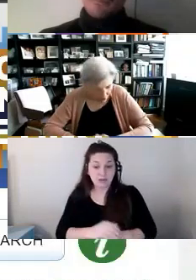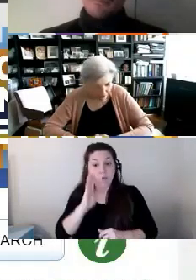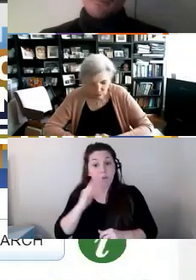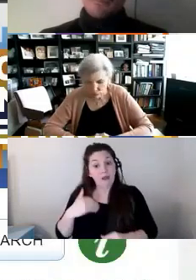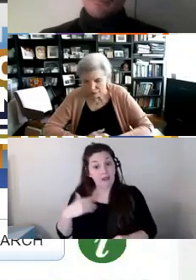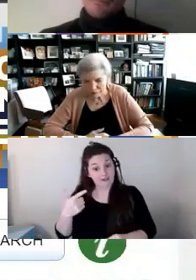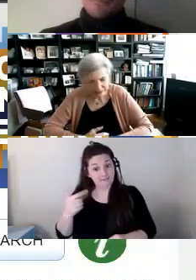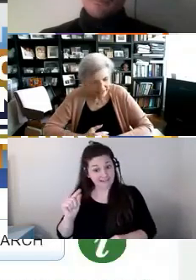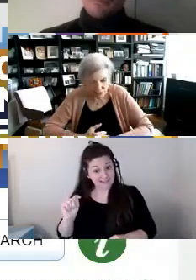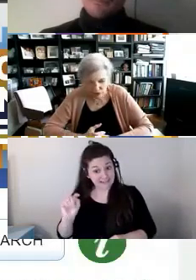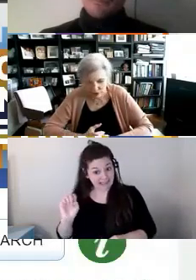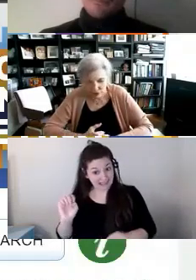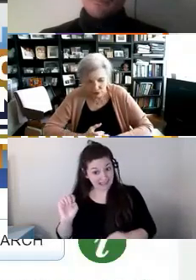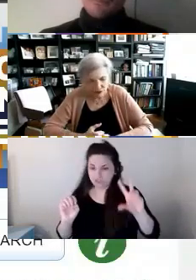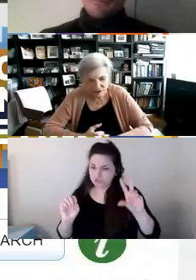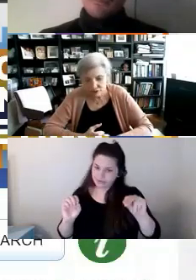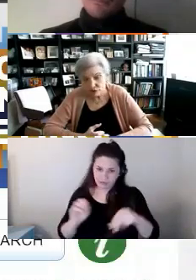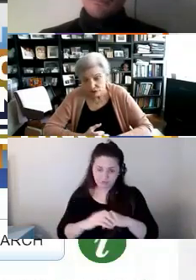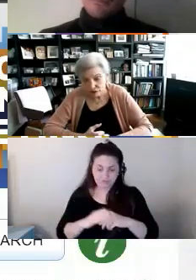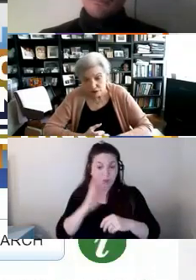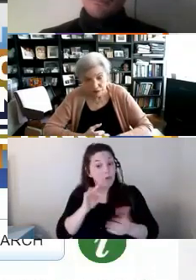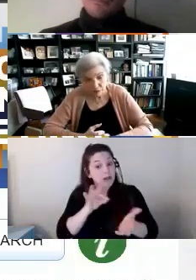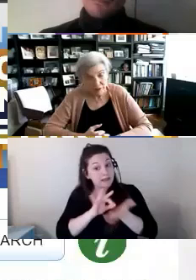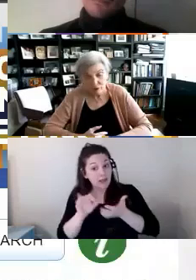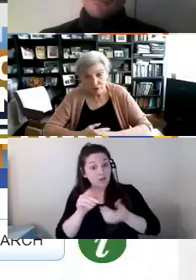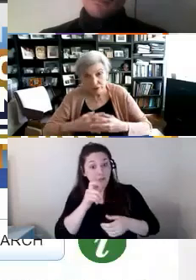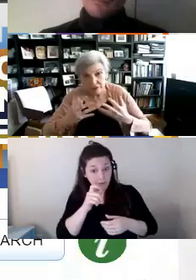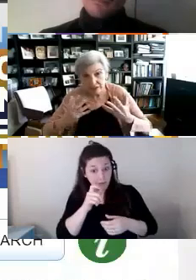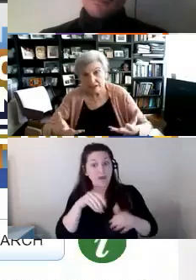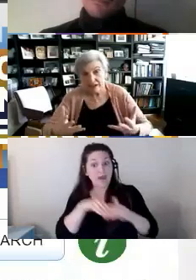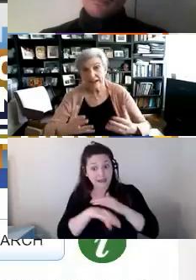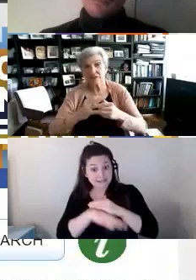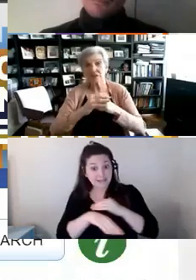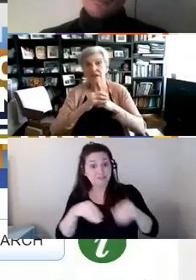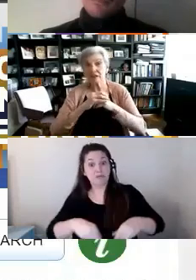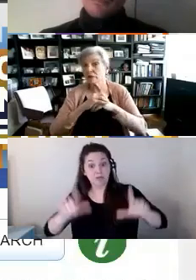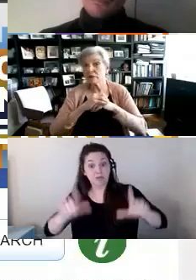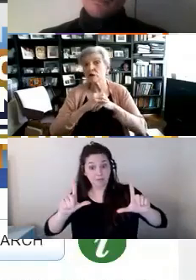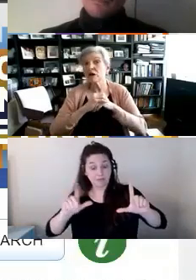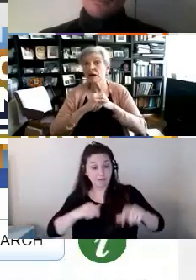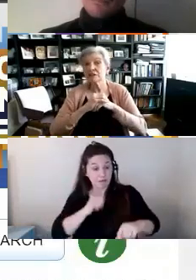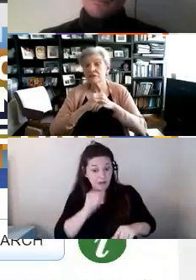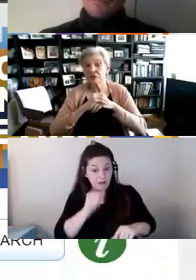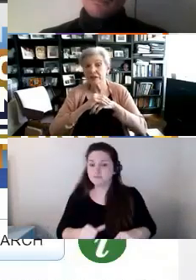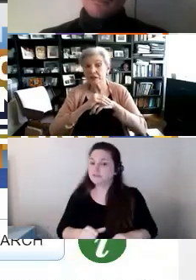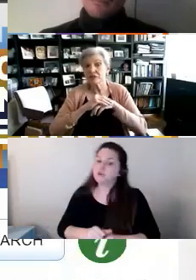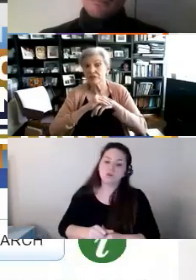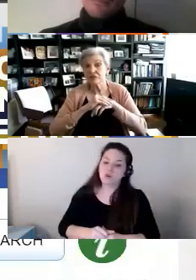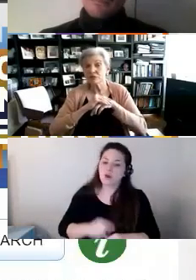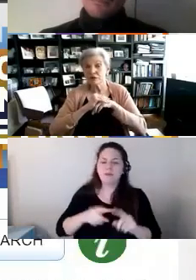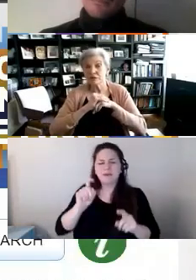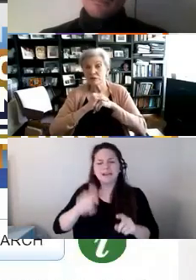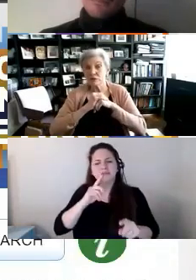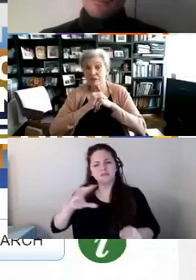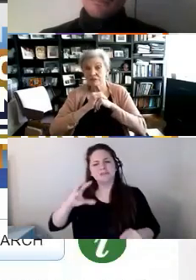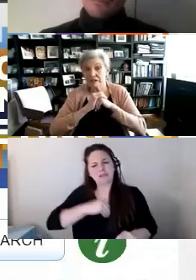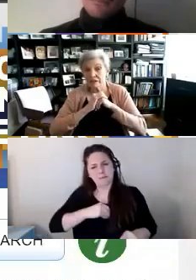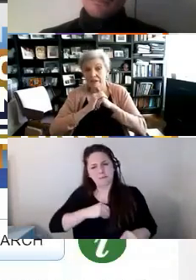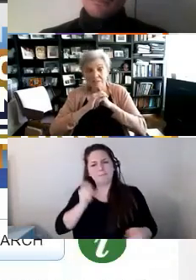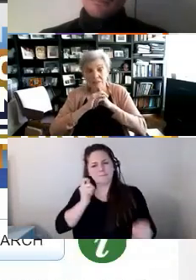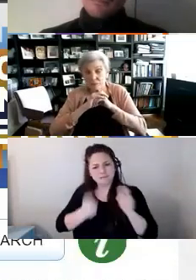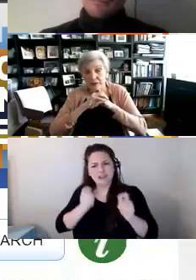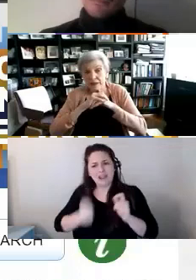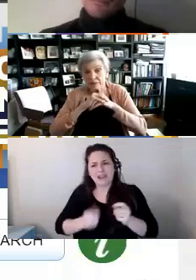No. Will we be counting who did and who didn't? But we all need to hang together on all kinds of change. And this is one of the ones